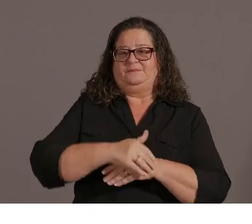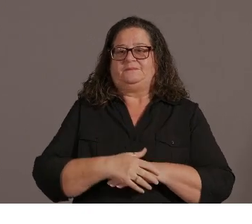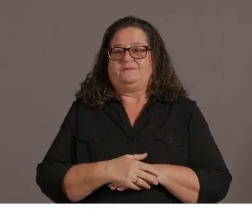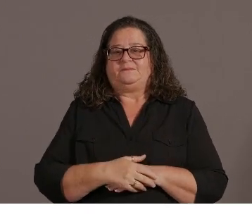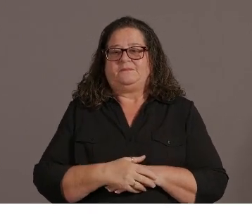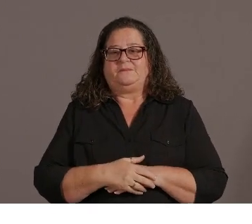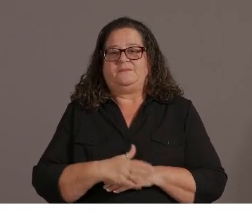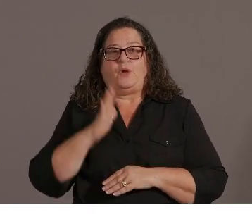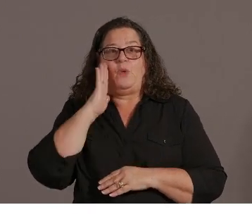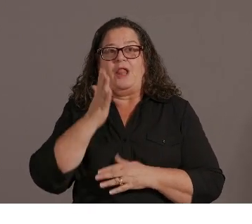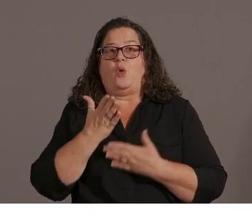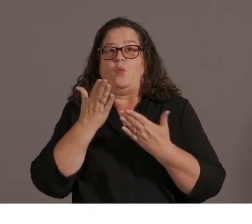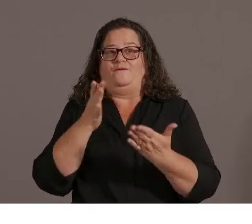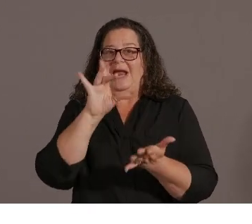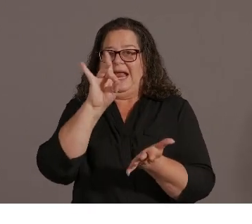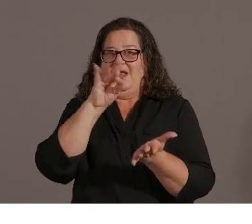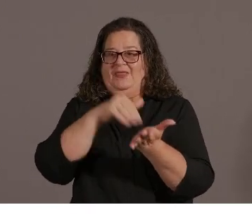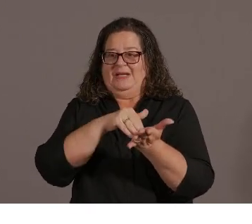it does have the capacity for about